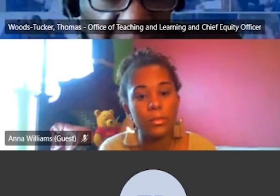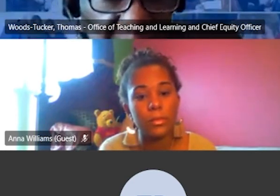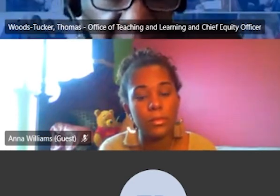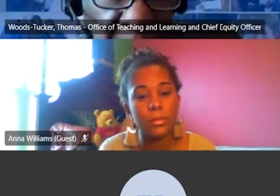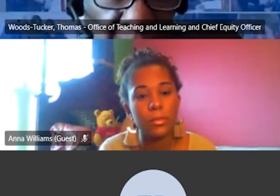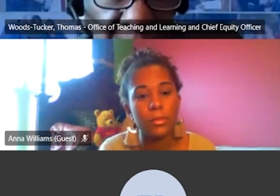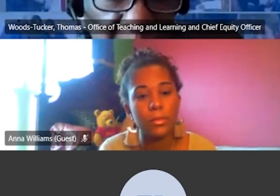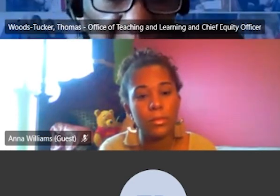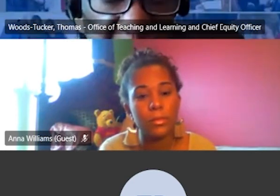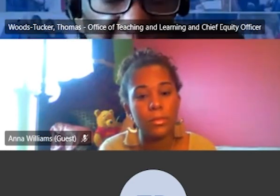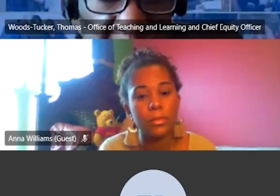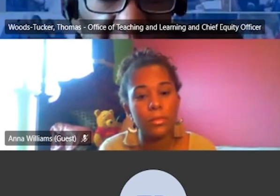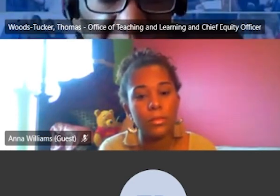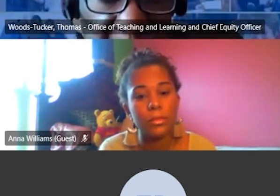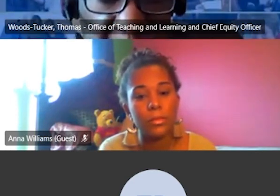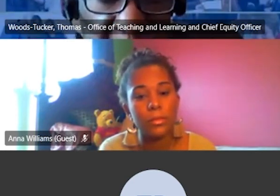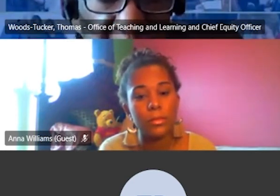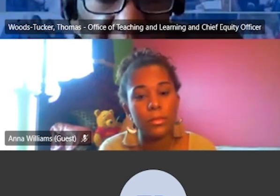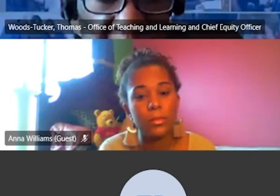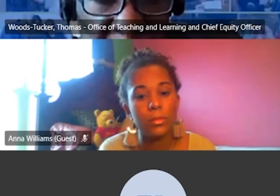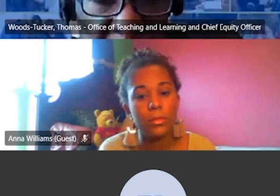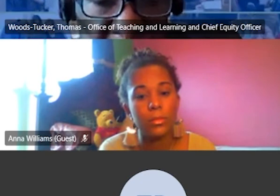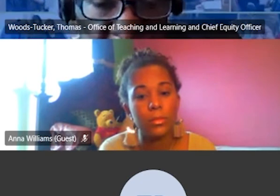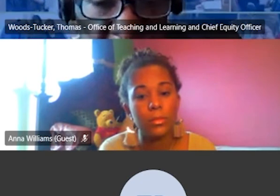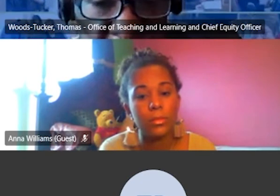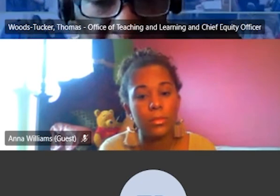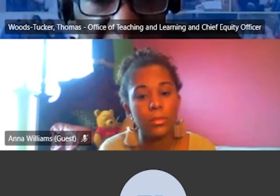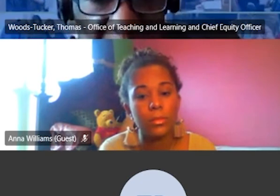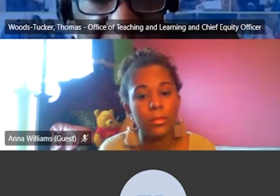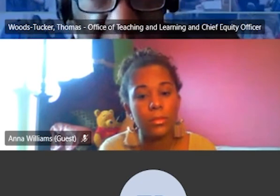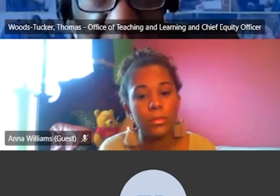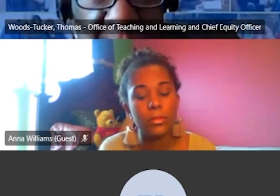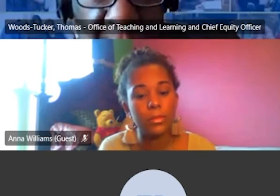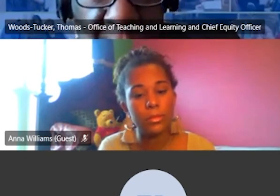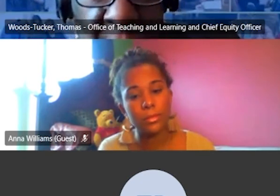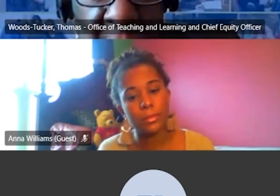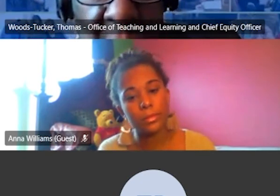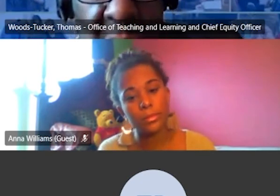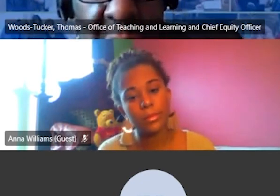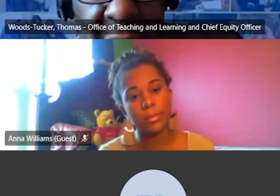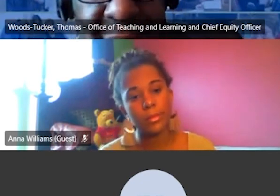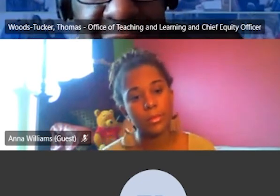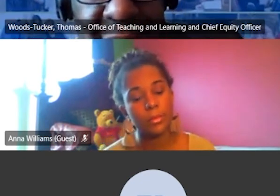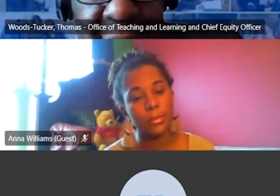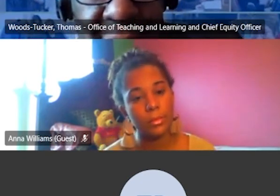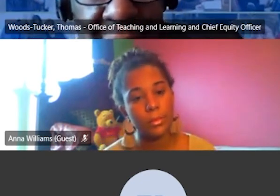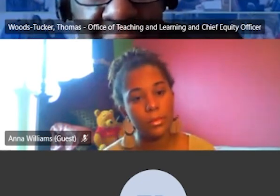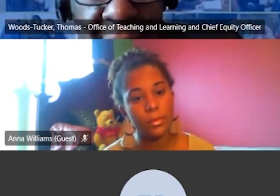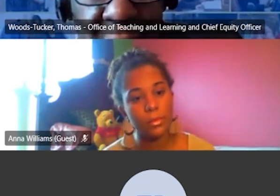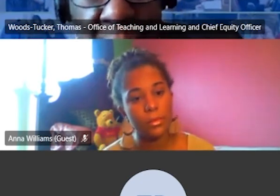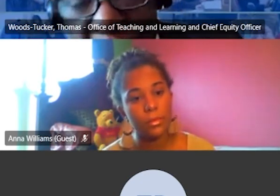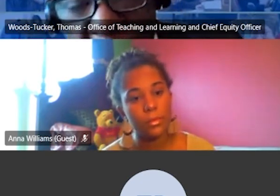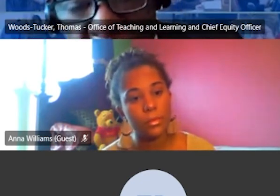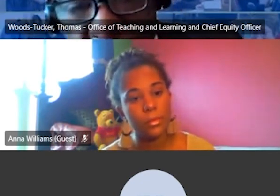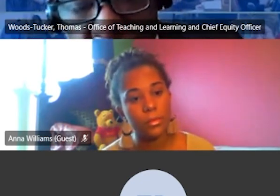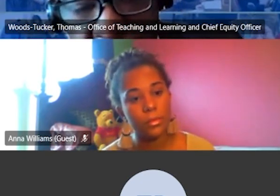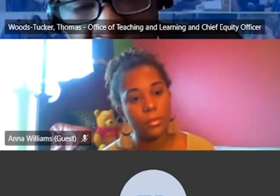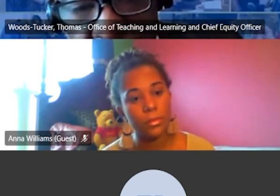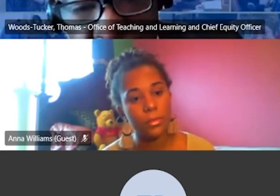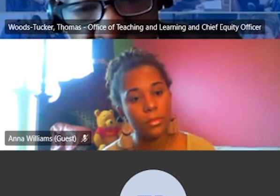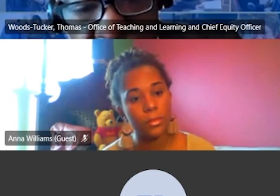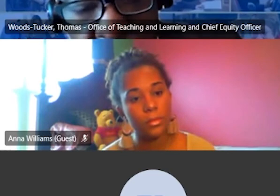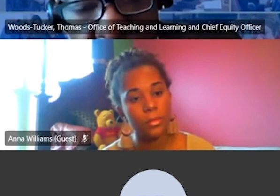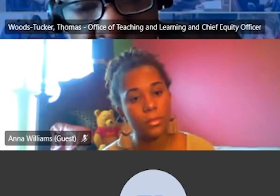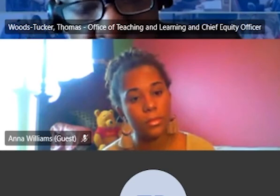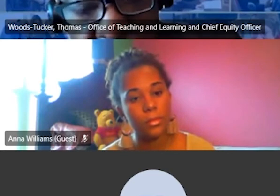It's a conversation that we have not been accustomed to, because there's such a disconnect with some people